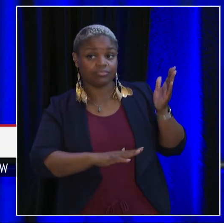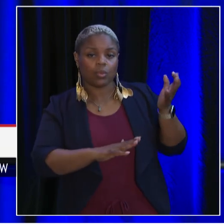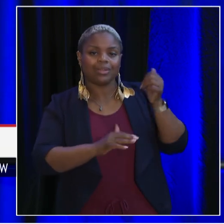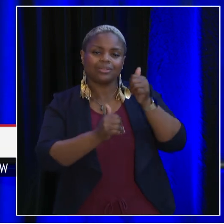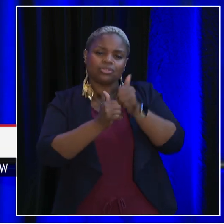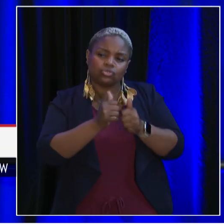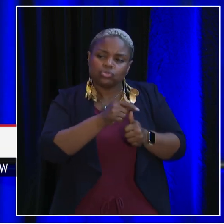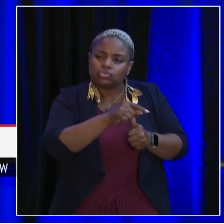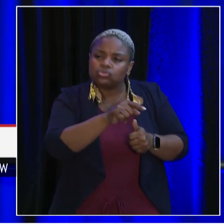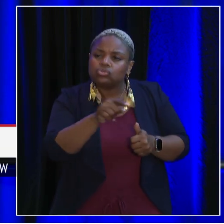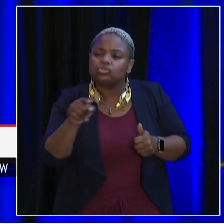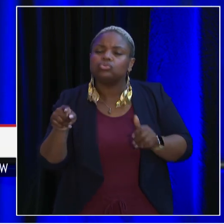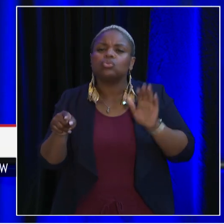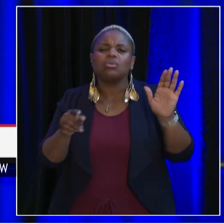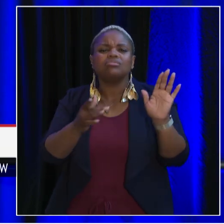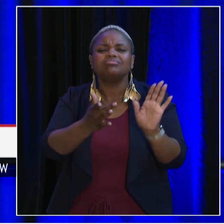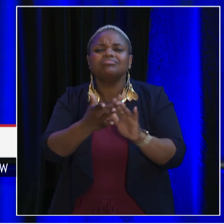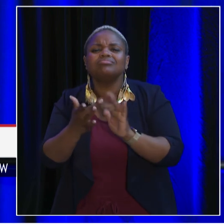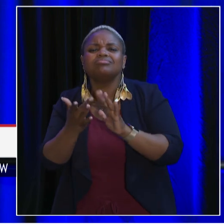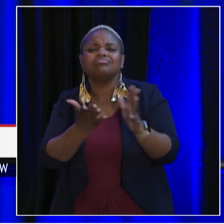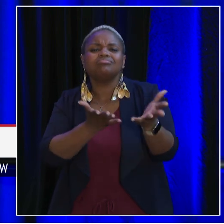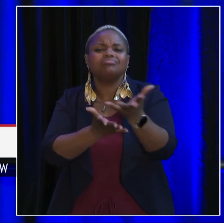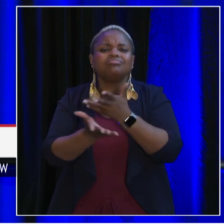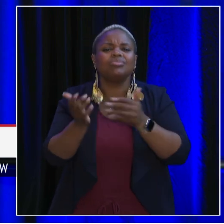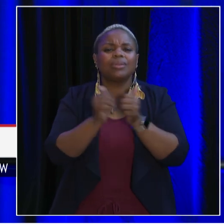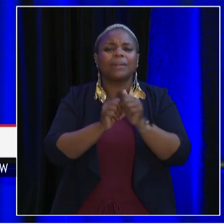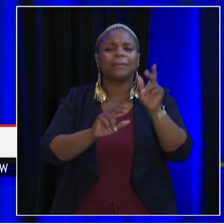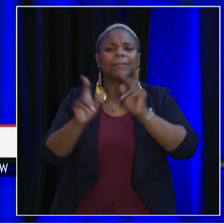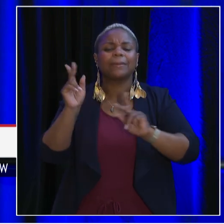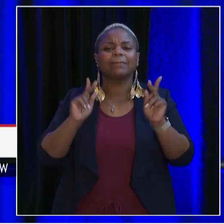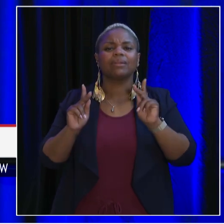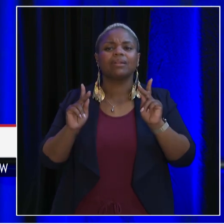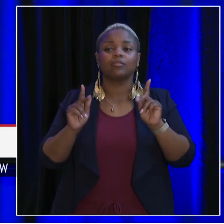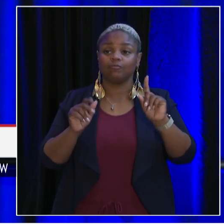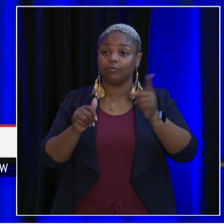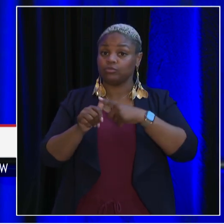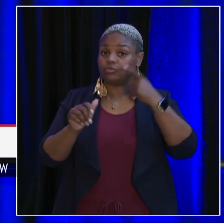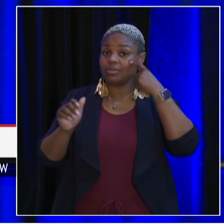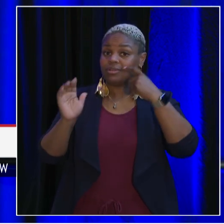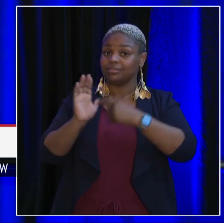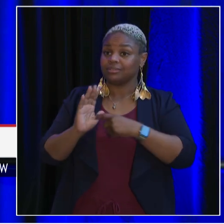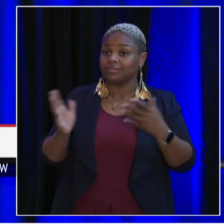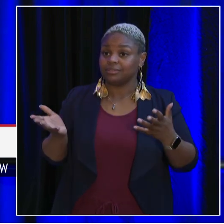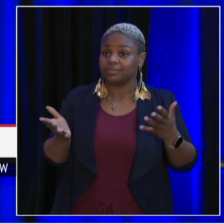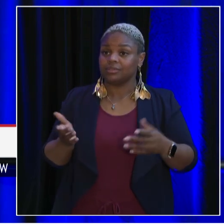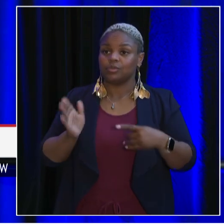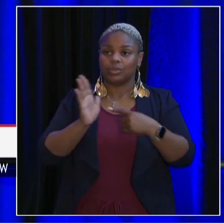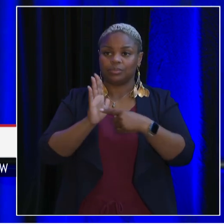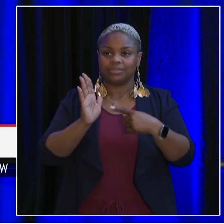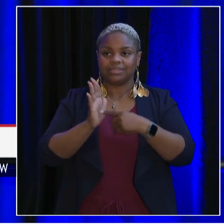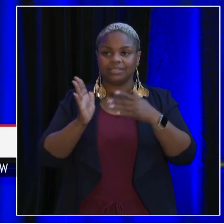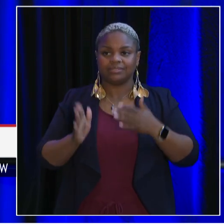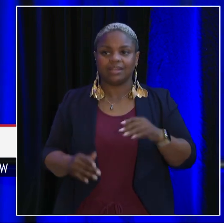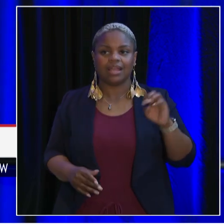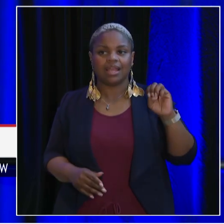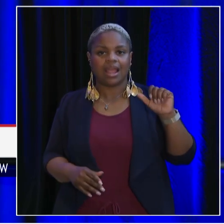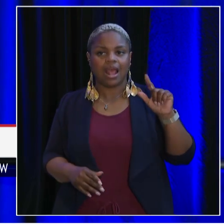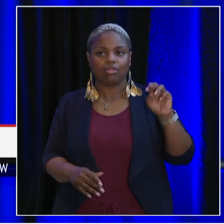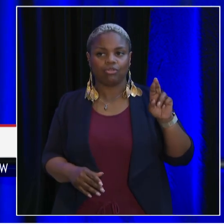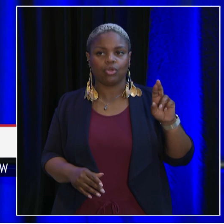your networks. First, we need to thank Representative Eleanor Holmes Norton for her leadership. She is an